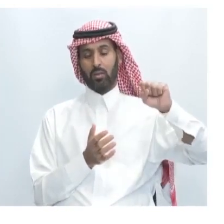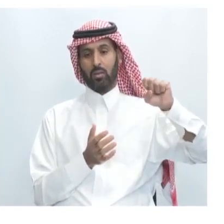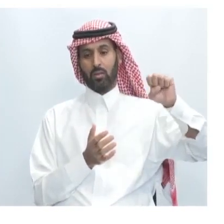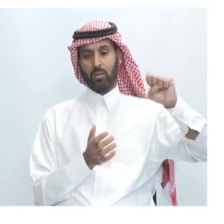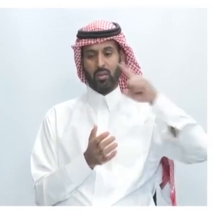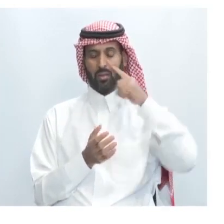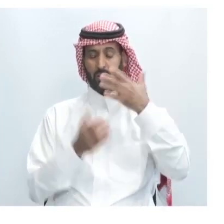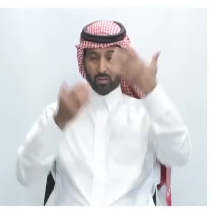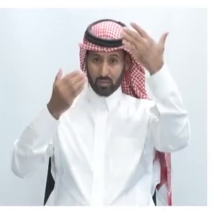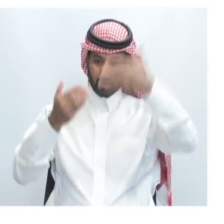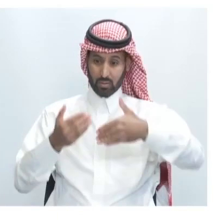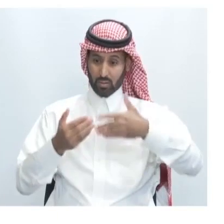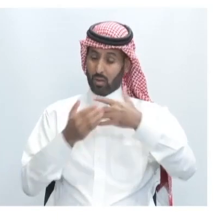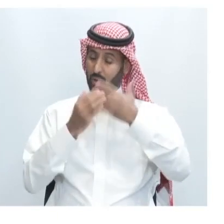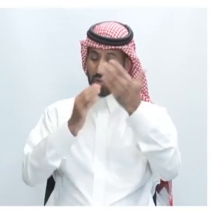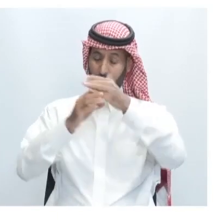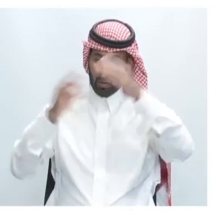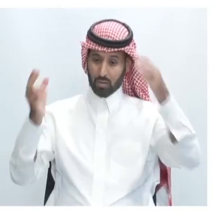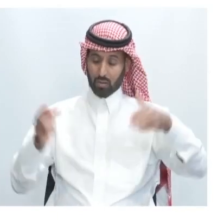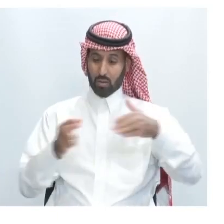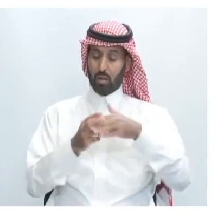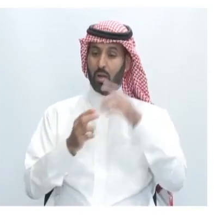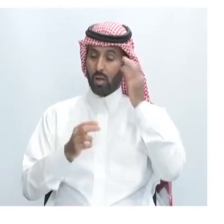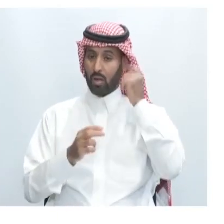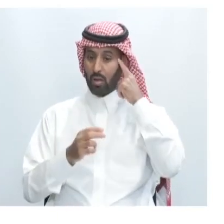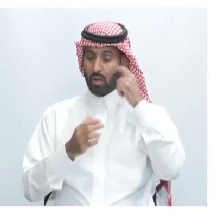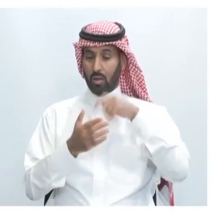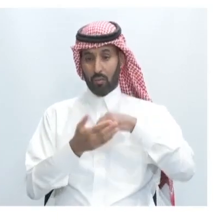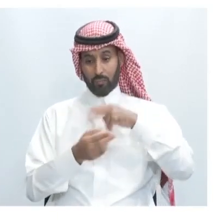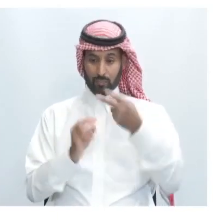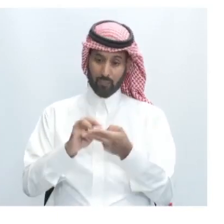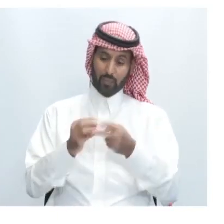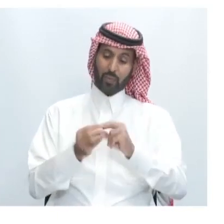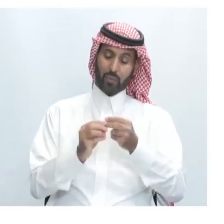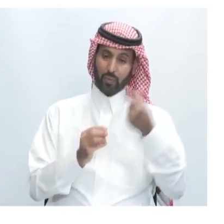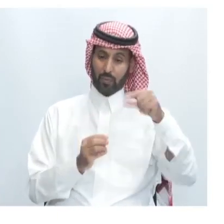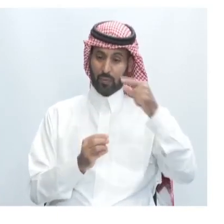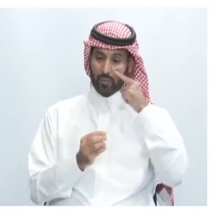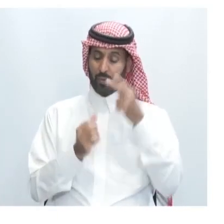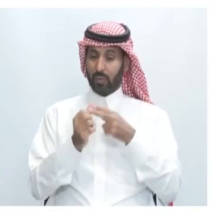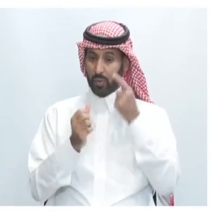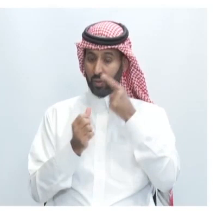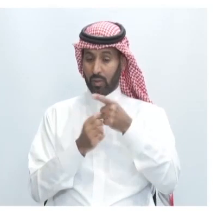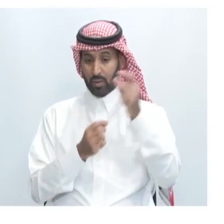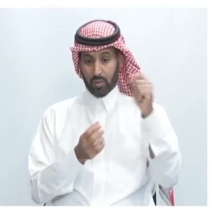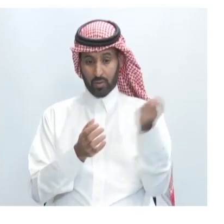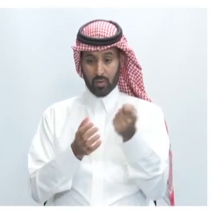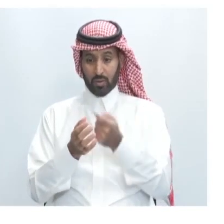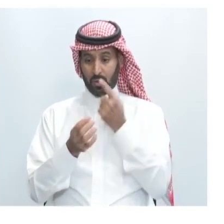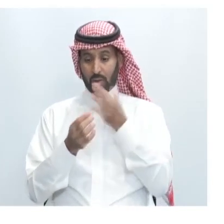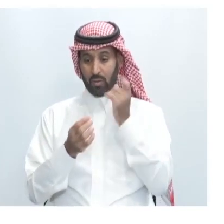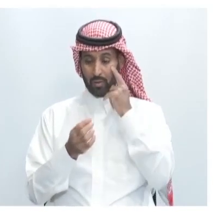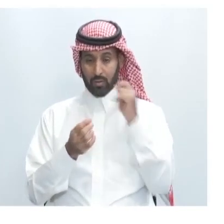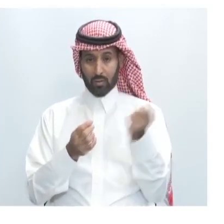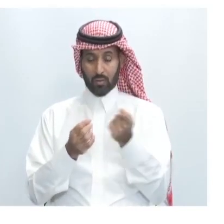were changed to green boards. People thought it was easier to see the white chalk on the green board.